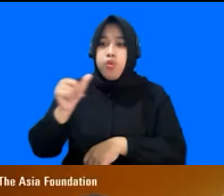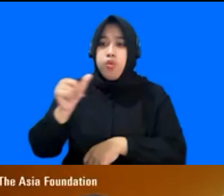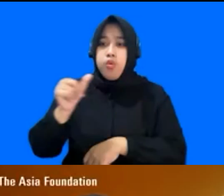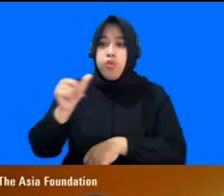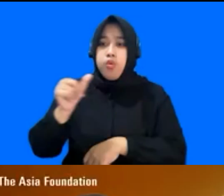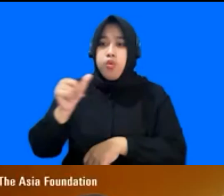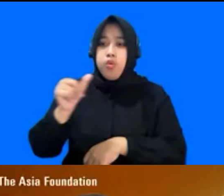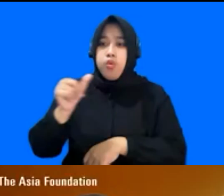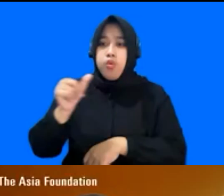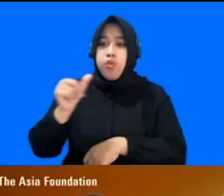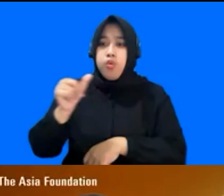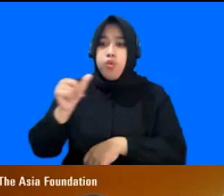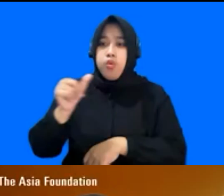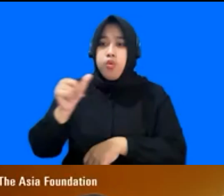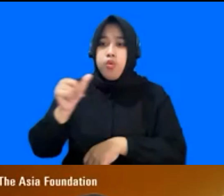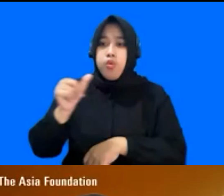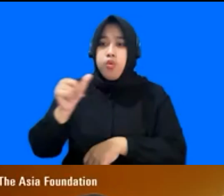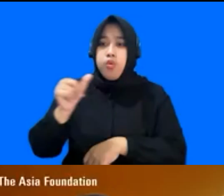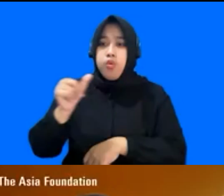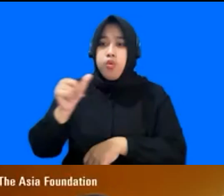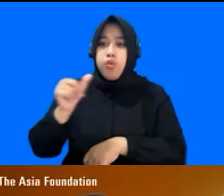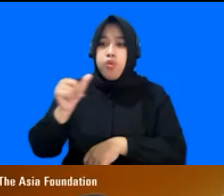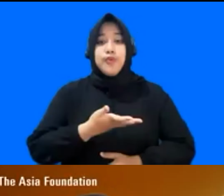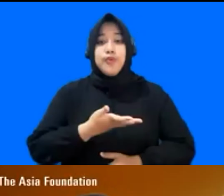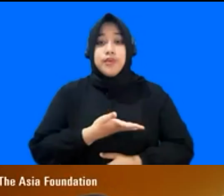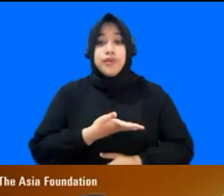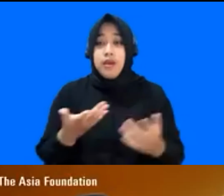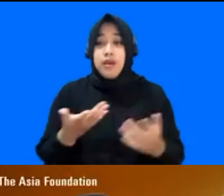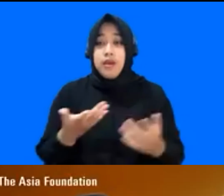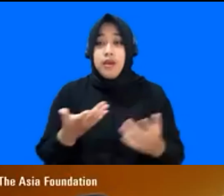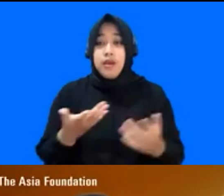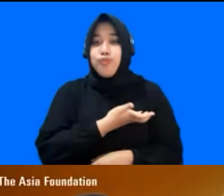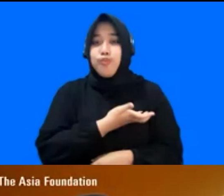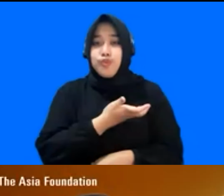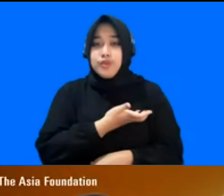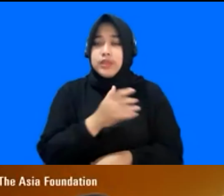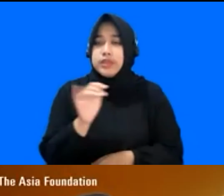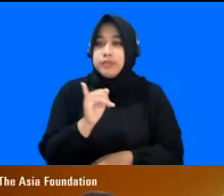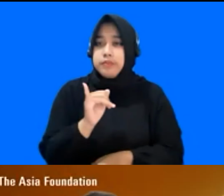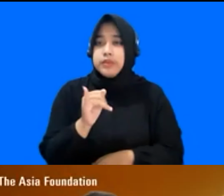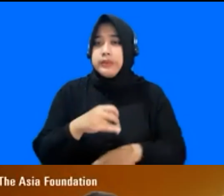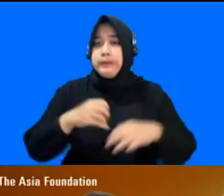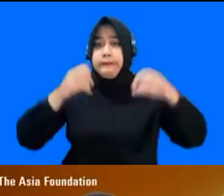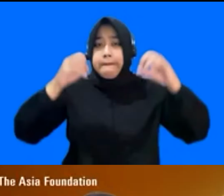has had a silver lining in the sense that it's pushed us to